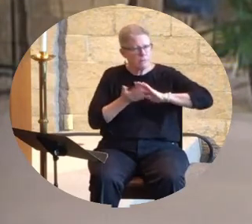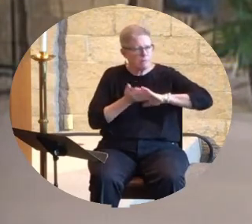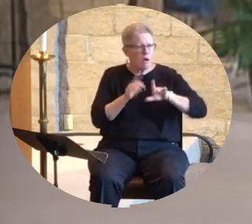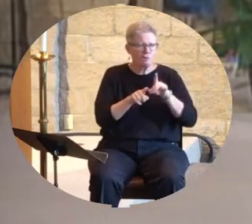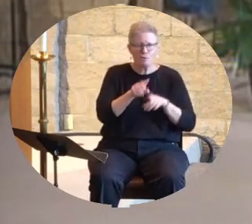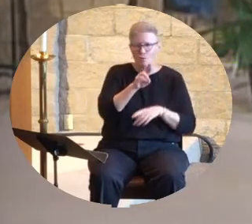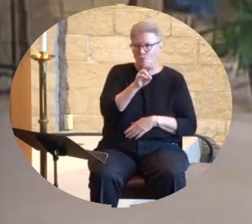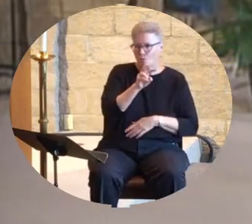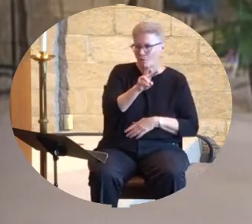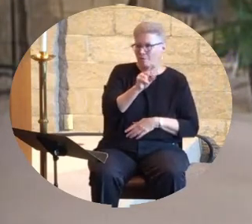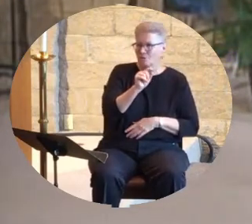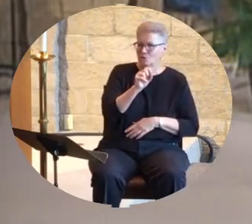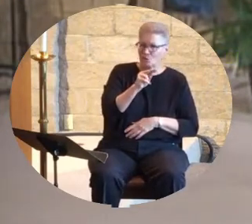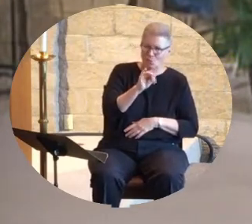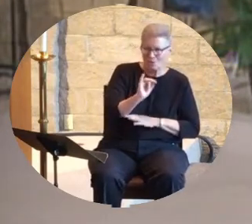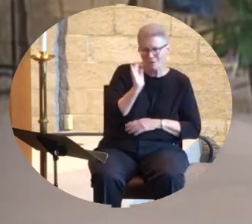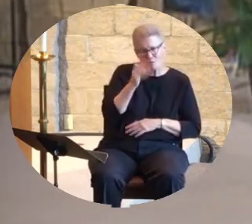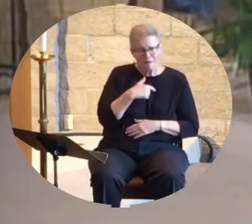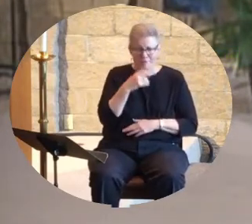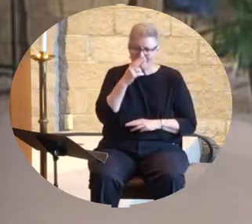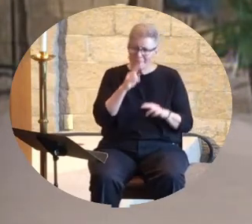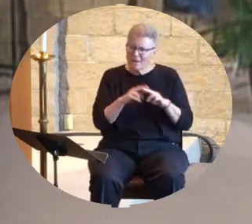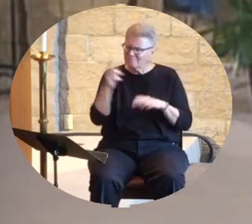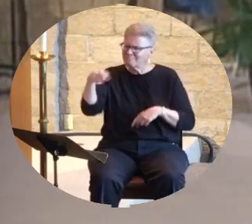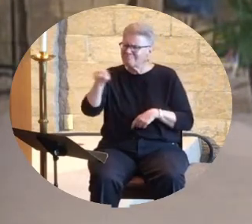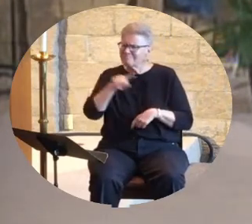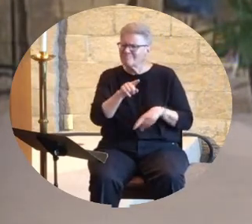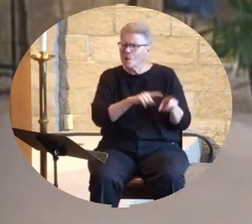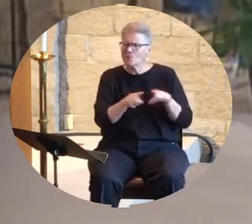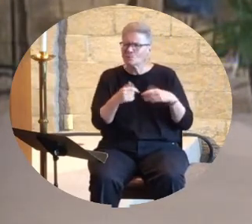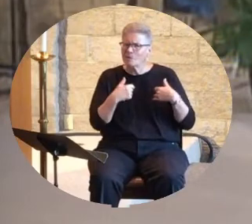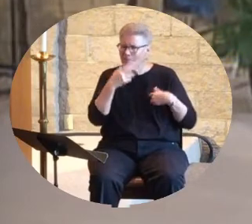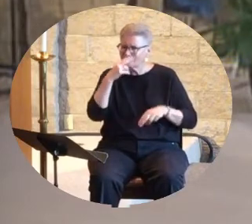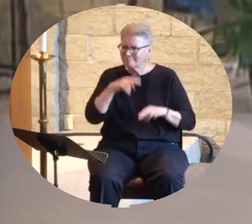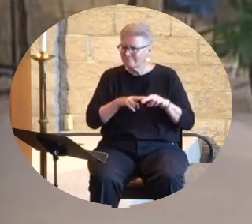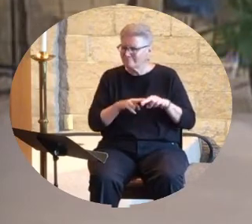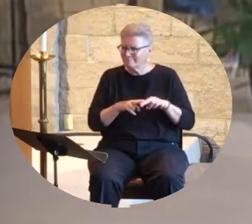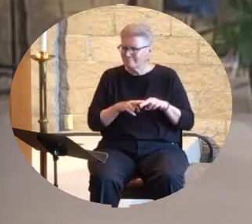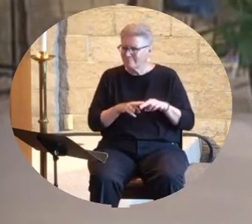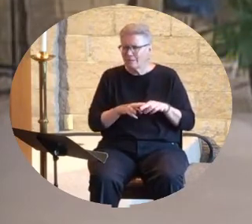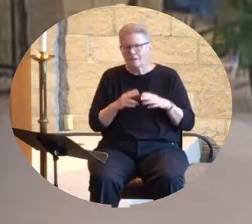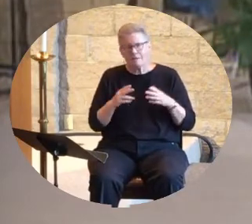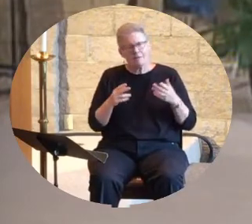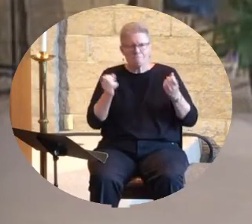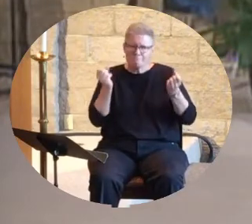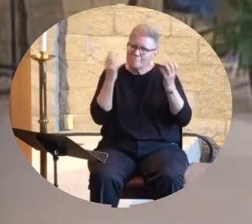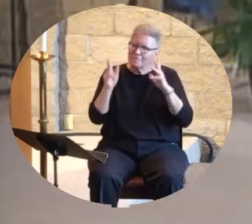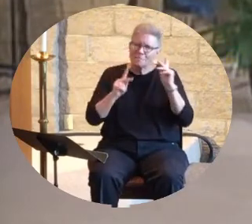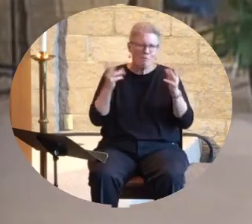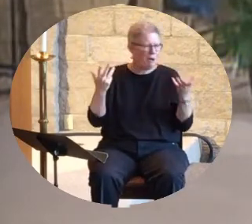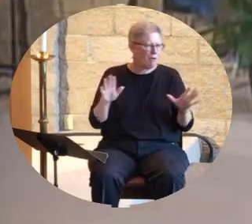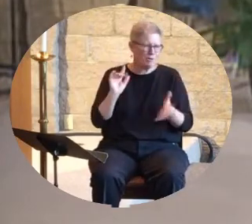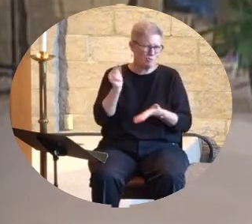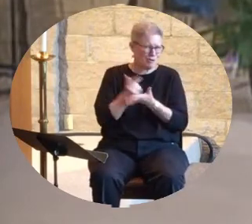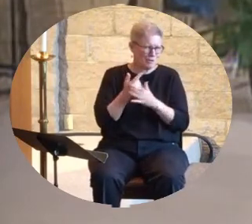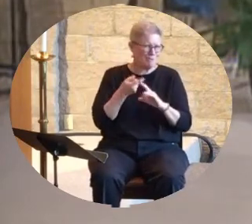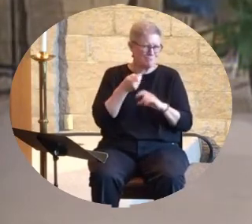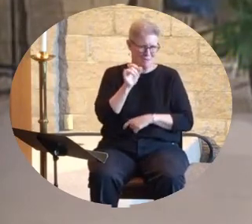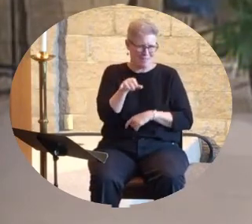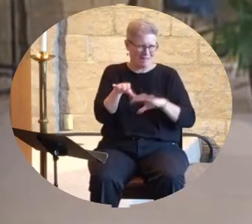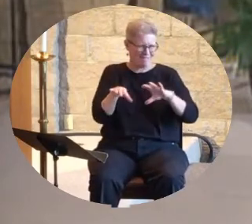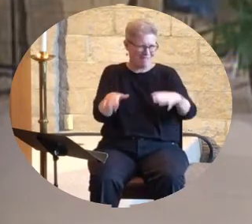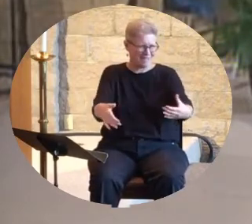that class, and you come and have fun with us as well. There's obviously numerous graduates of that class, and we